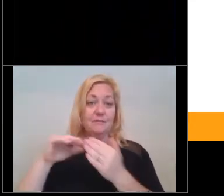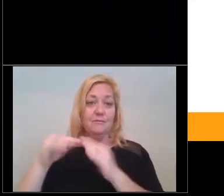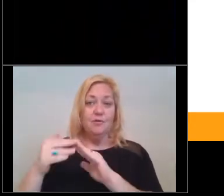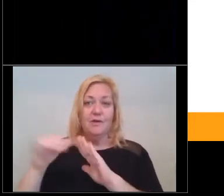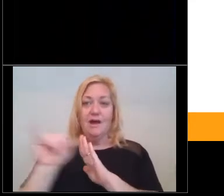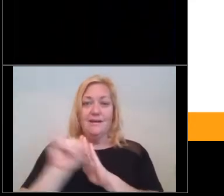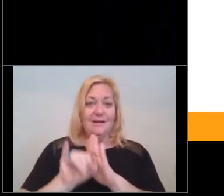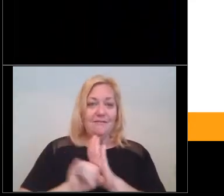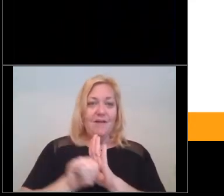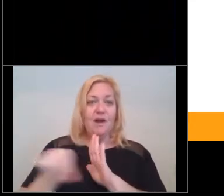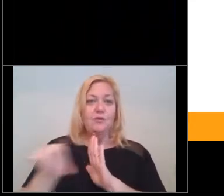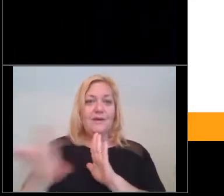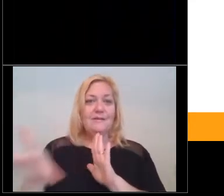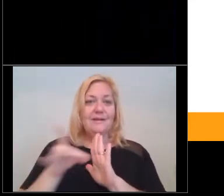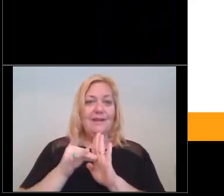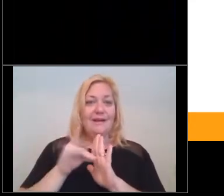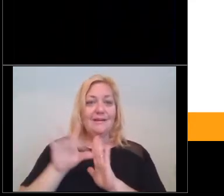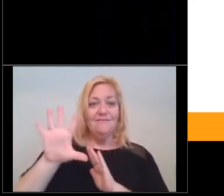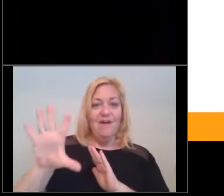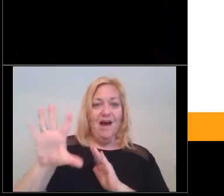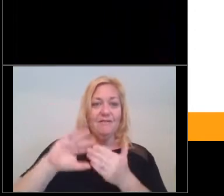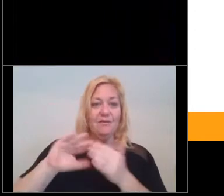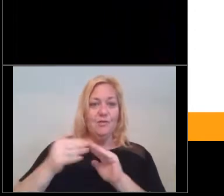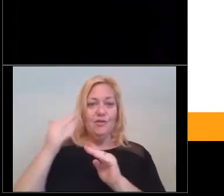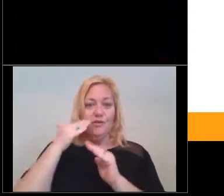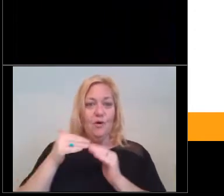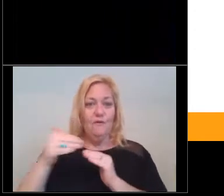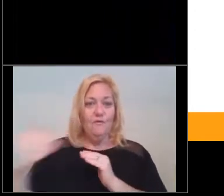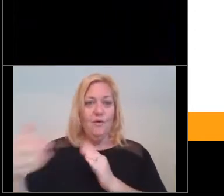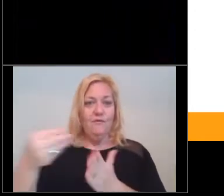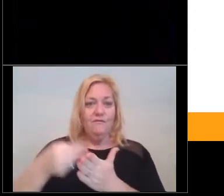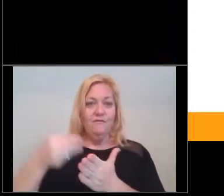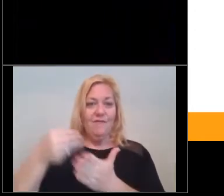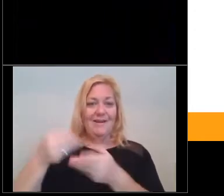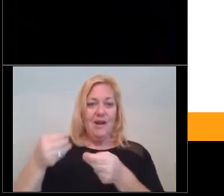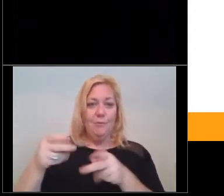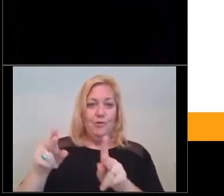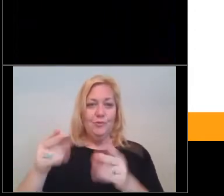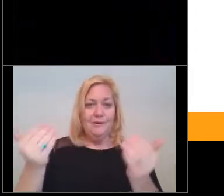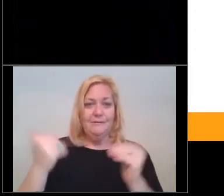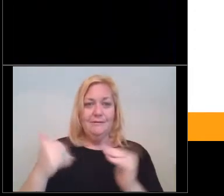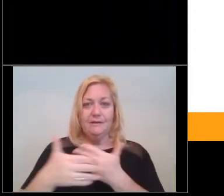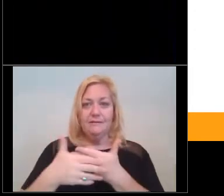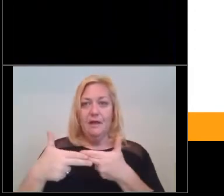we did select 5 communities to go forward on this funding opportunity. We can go to the next slide.